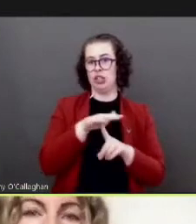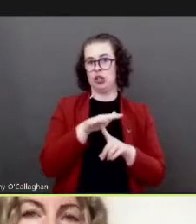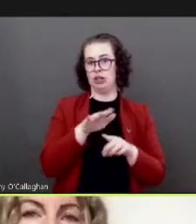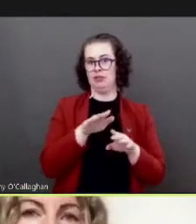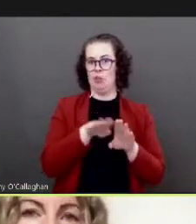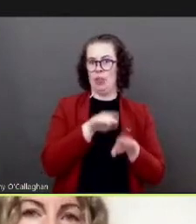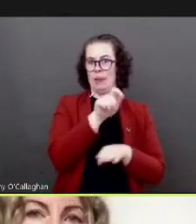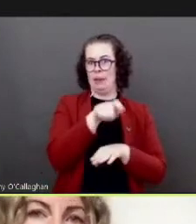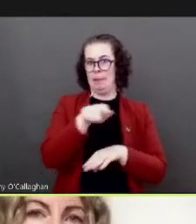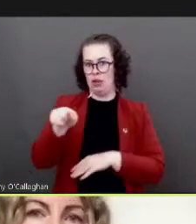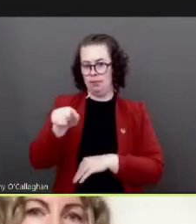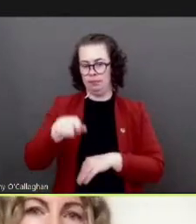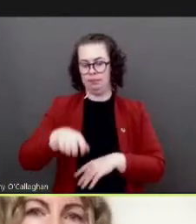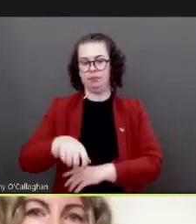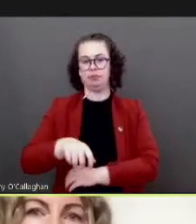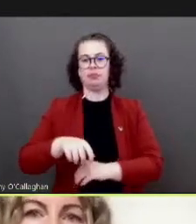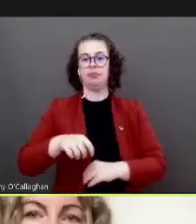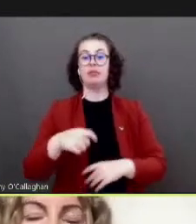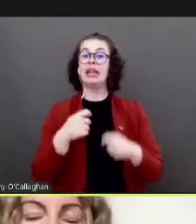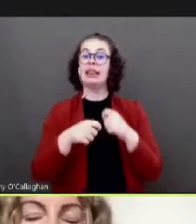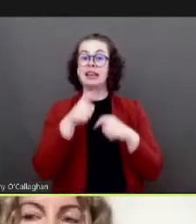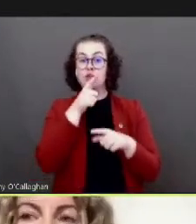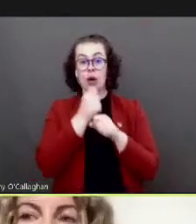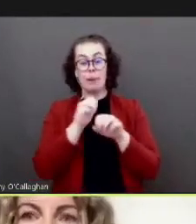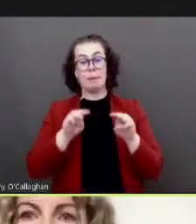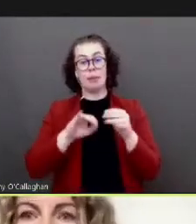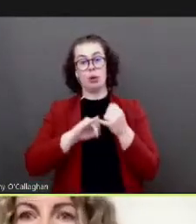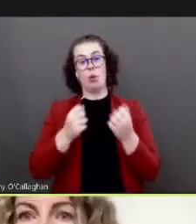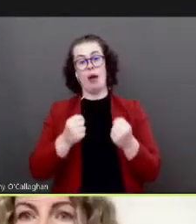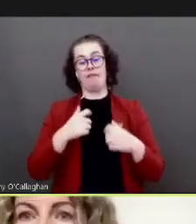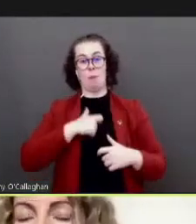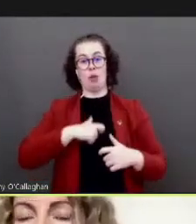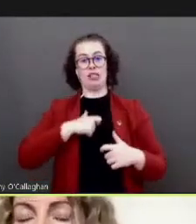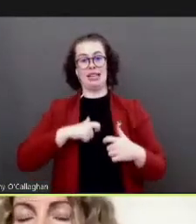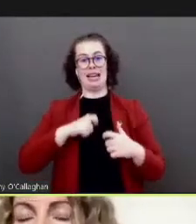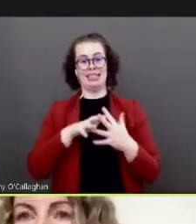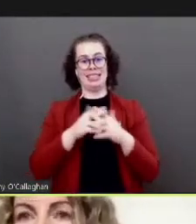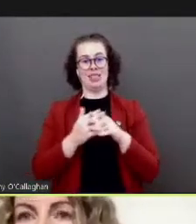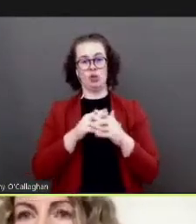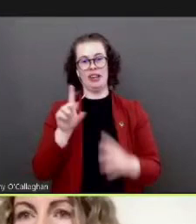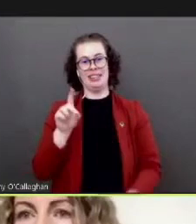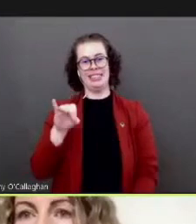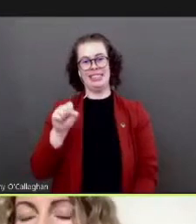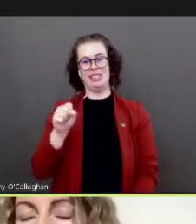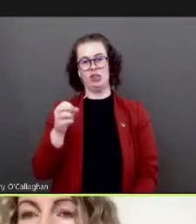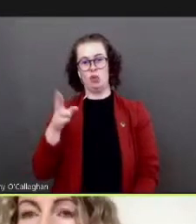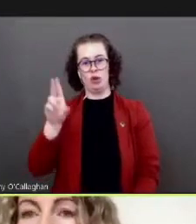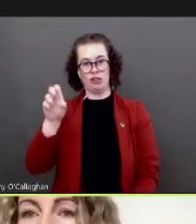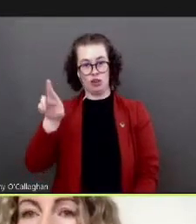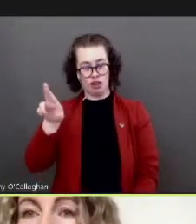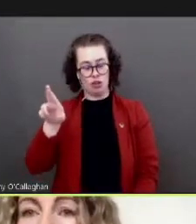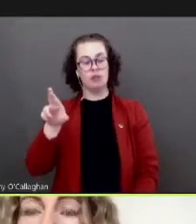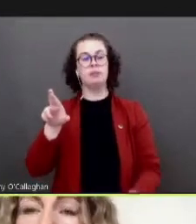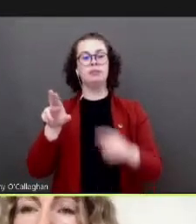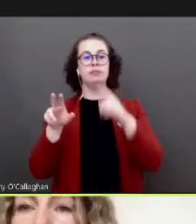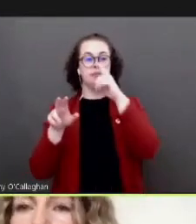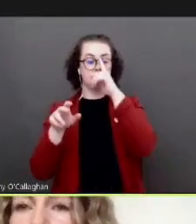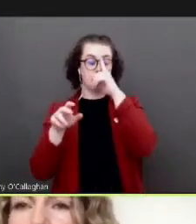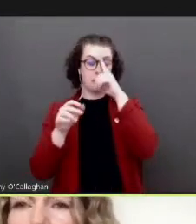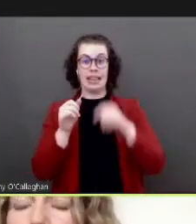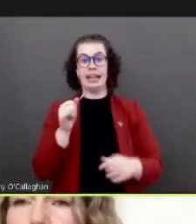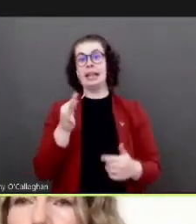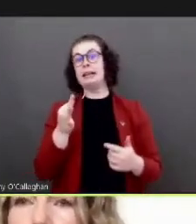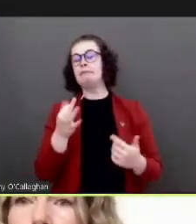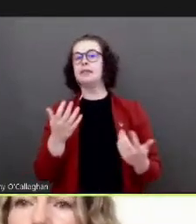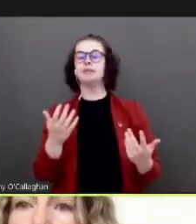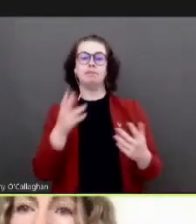Given some special consideration then to rates of personality disorder among the population in custody, if you or I were